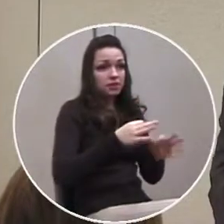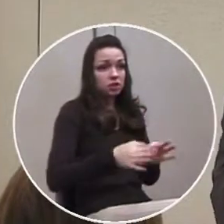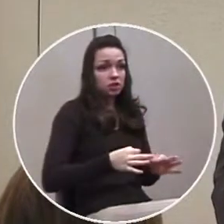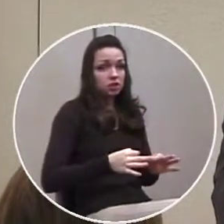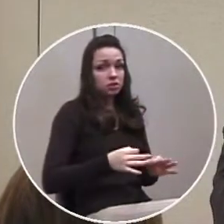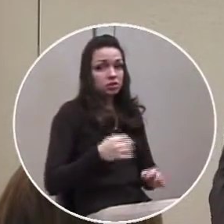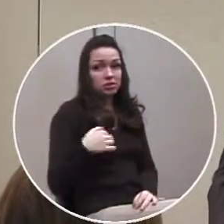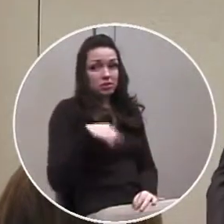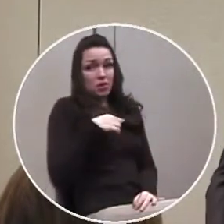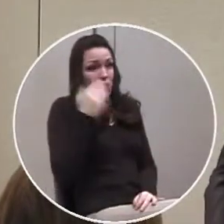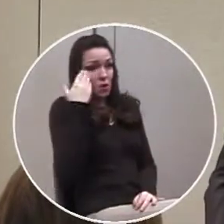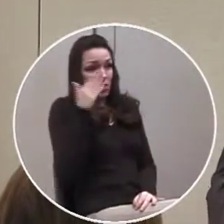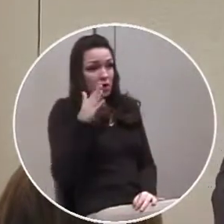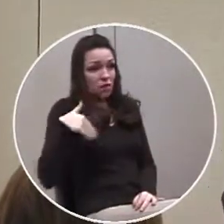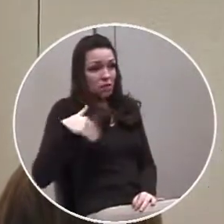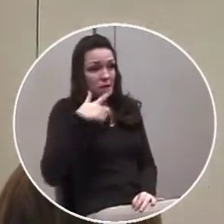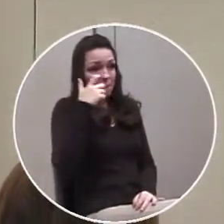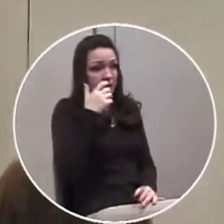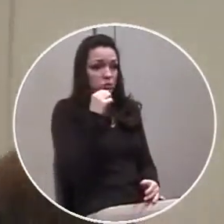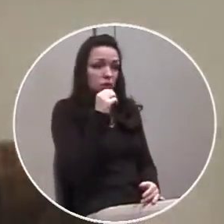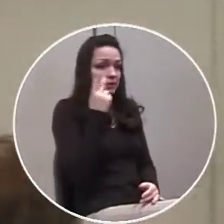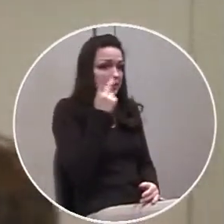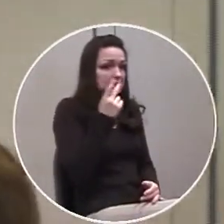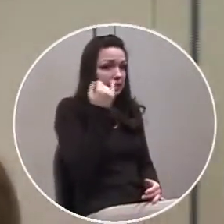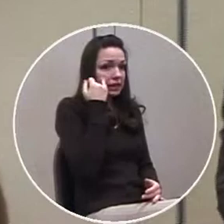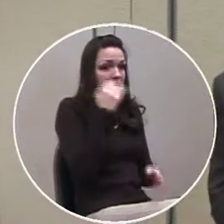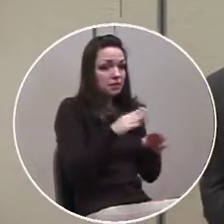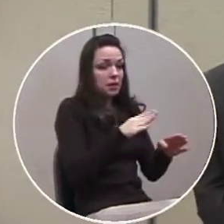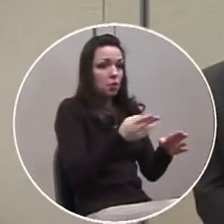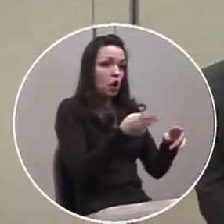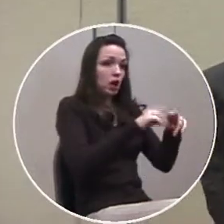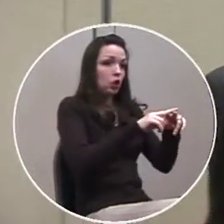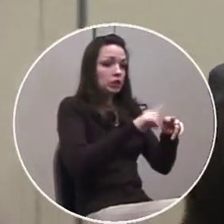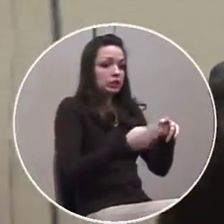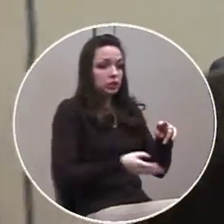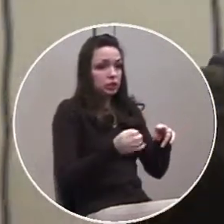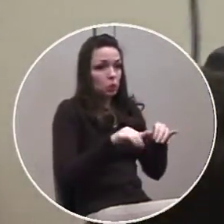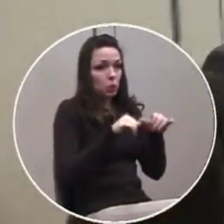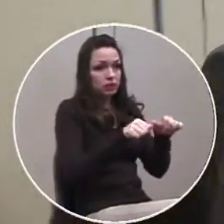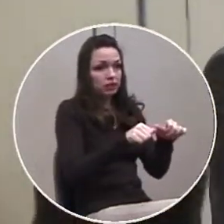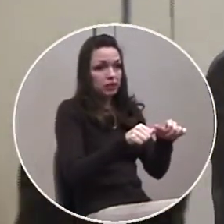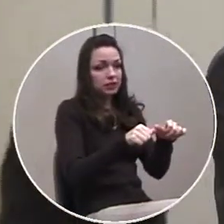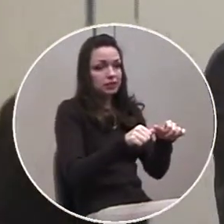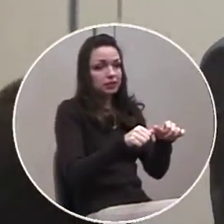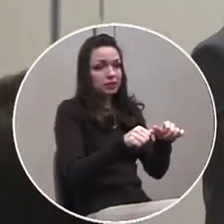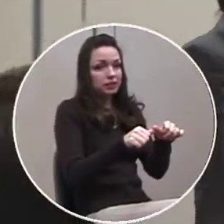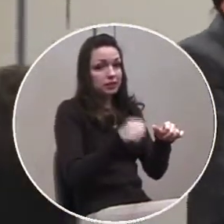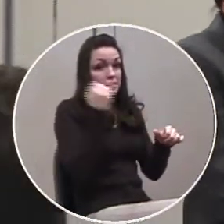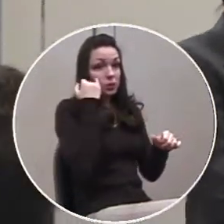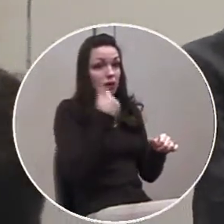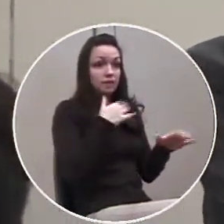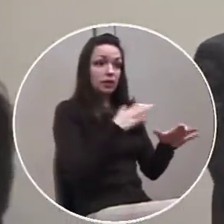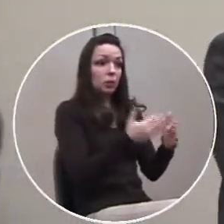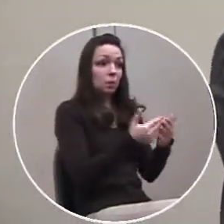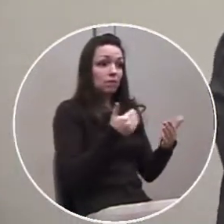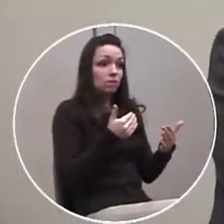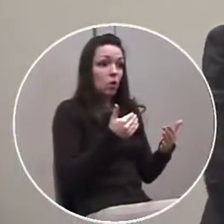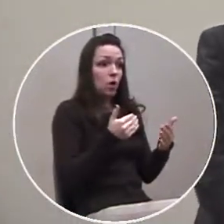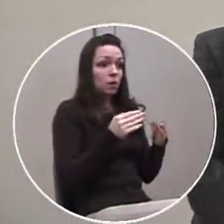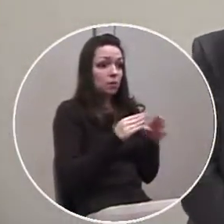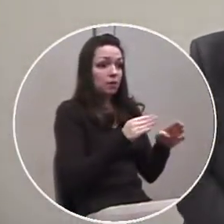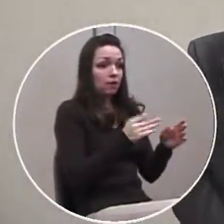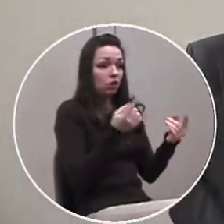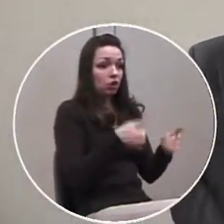We don't know because we haven't seen whether the behavior increases, decreases, or stays the same. So if I do it before